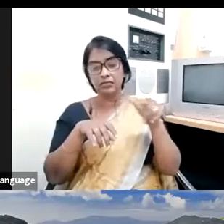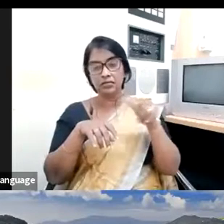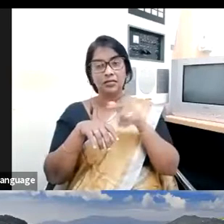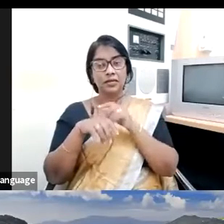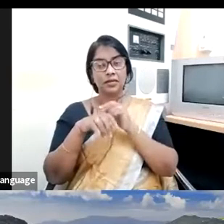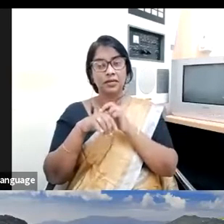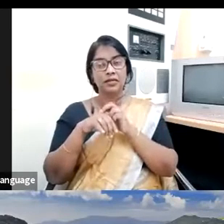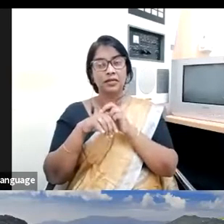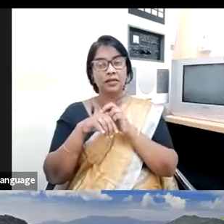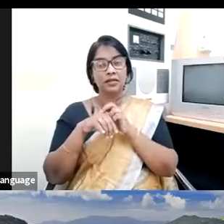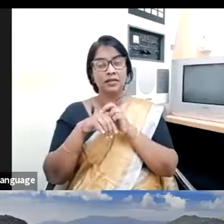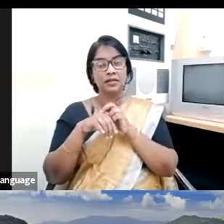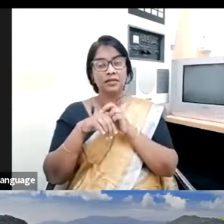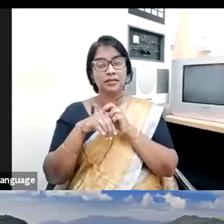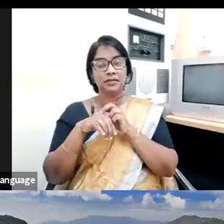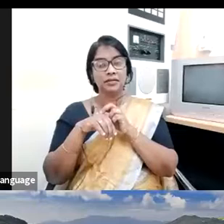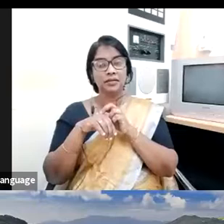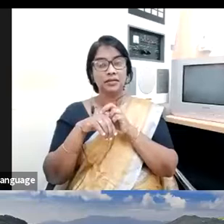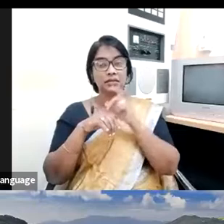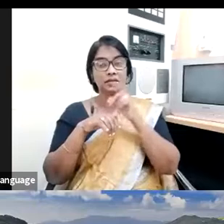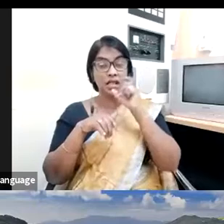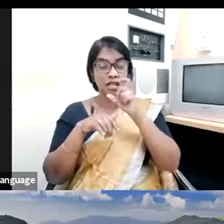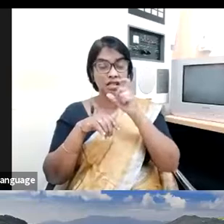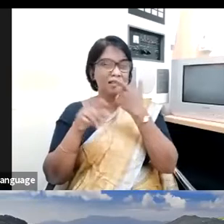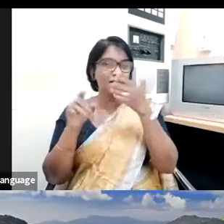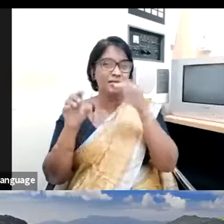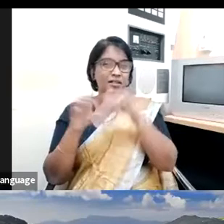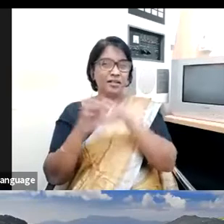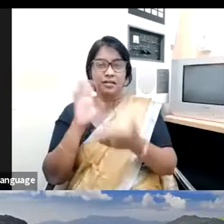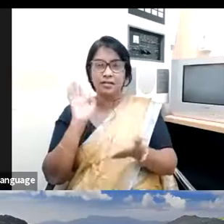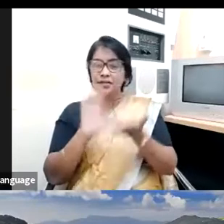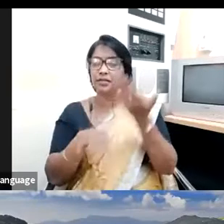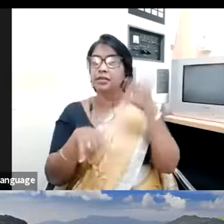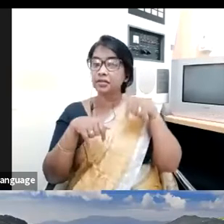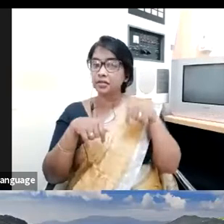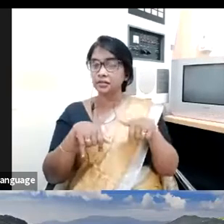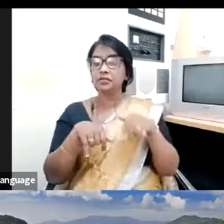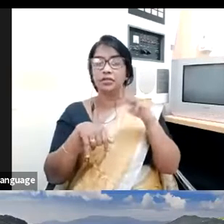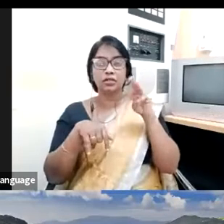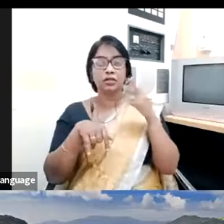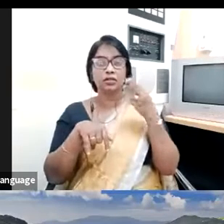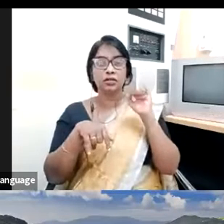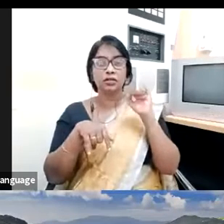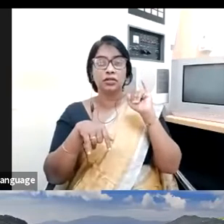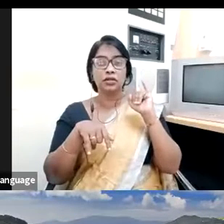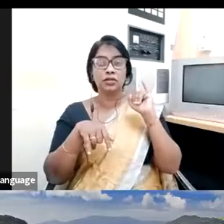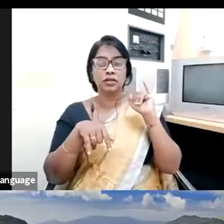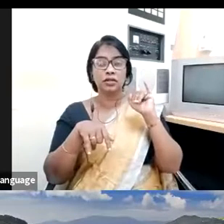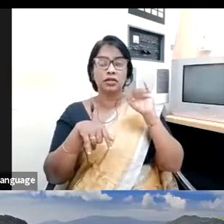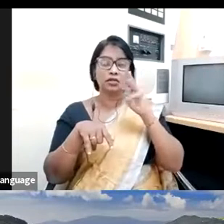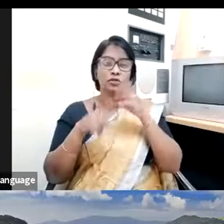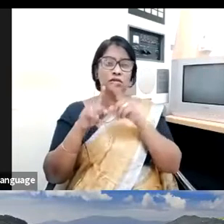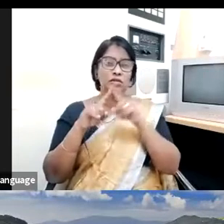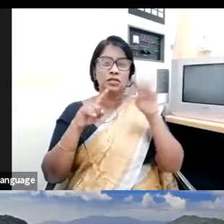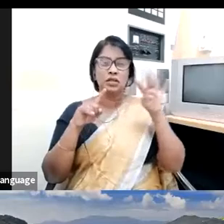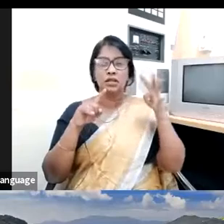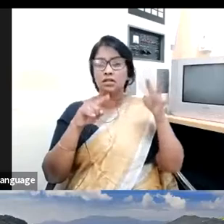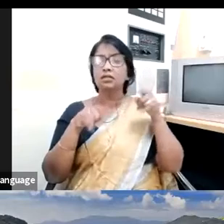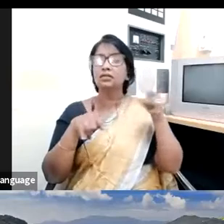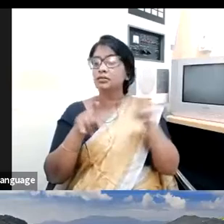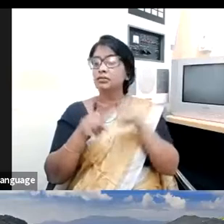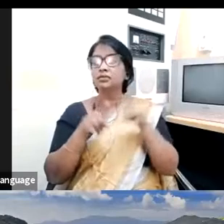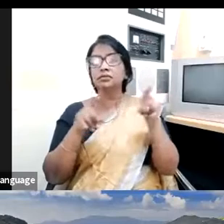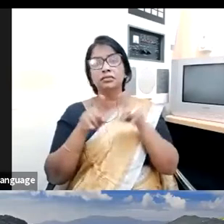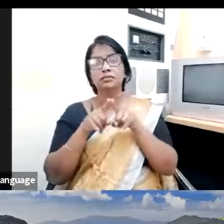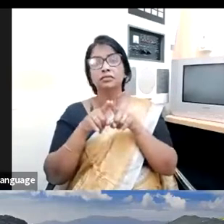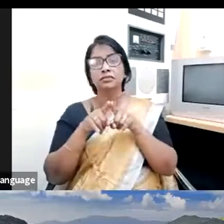concentration, currently it's about 307 to 400 parts per million to about 600 parts per million, then it would necessarily increase the